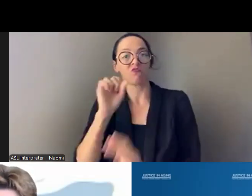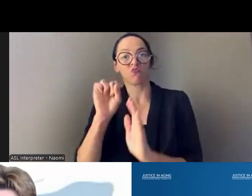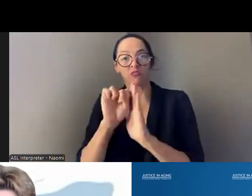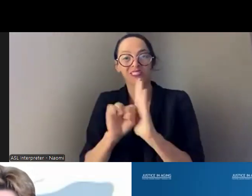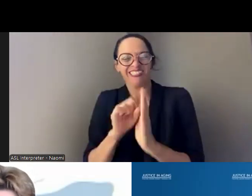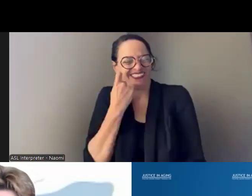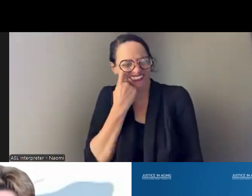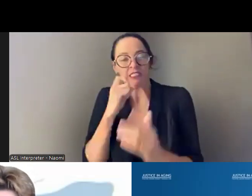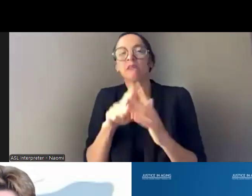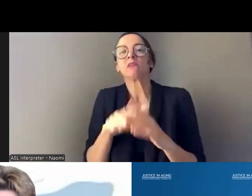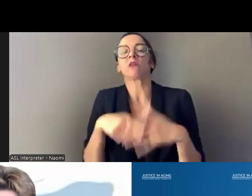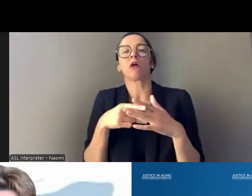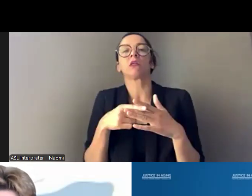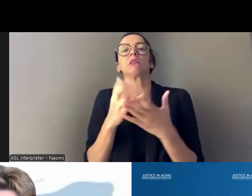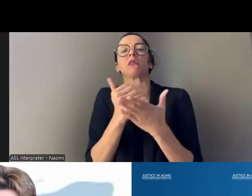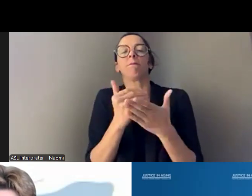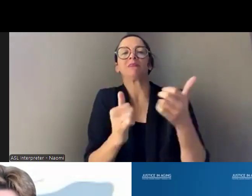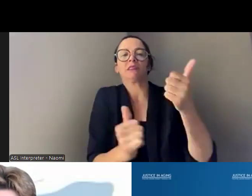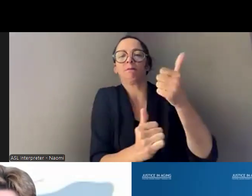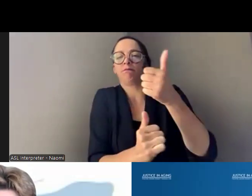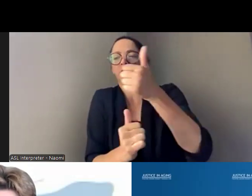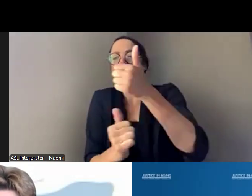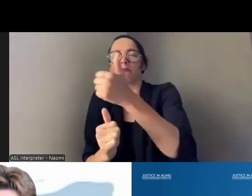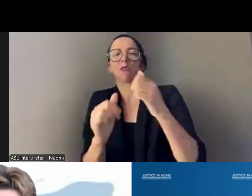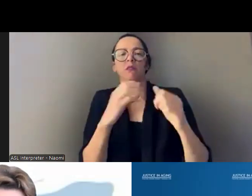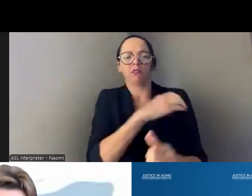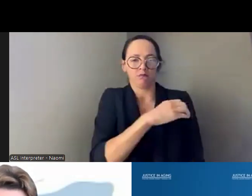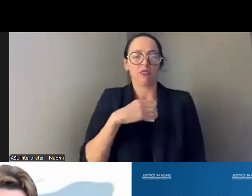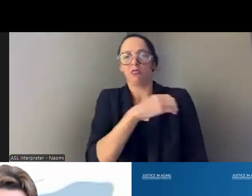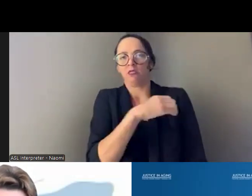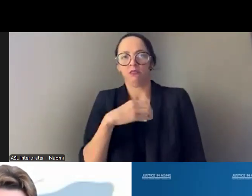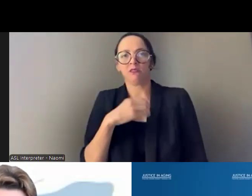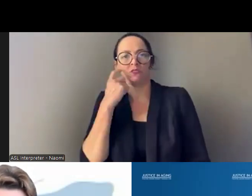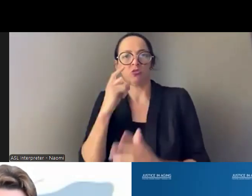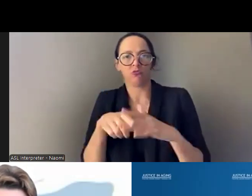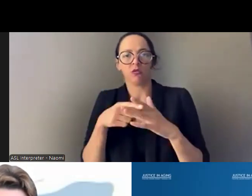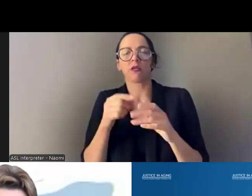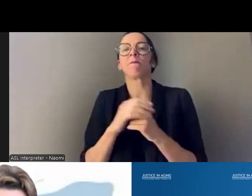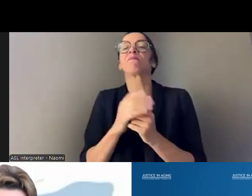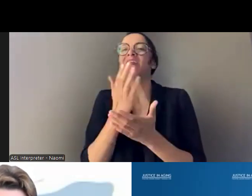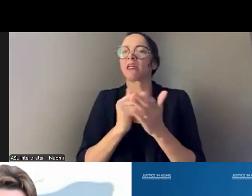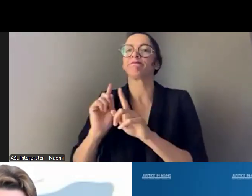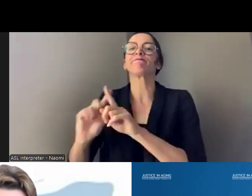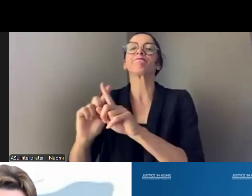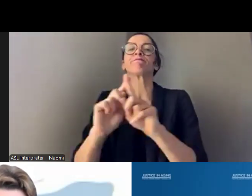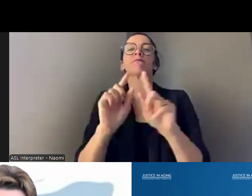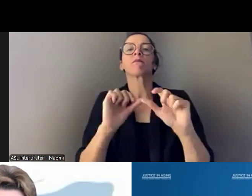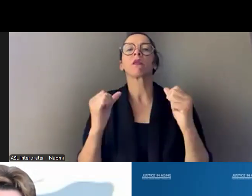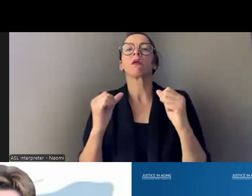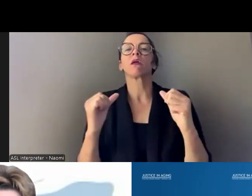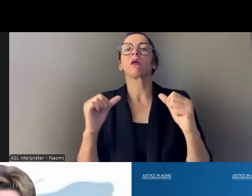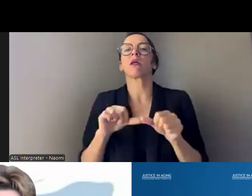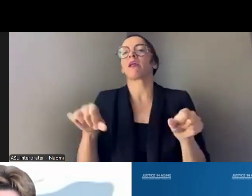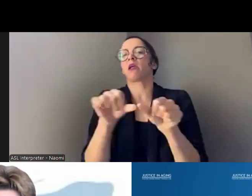some of their subcommittees, and so some of the different areas, one of them is